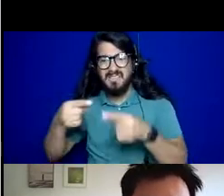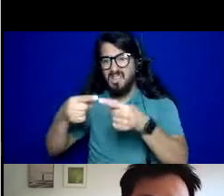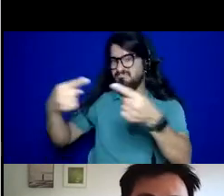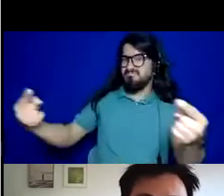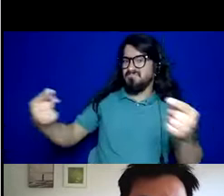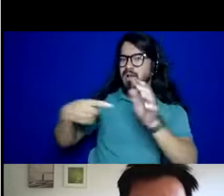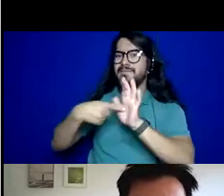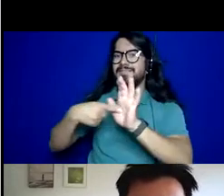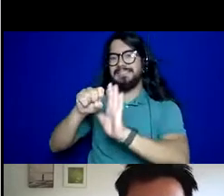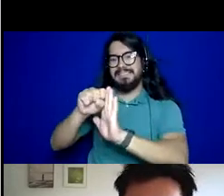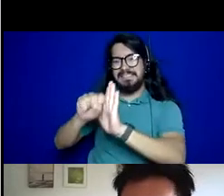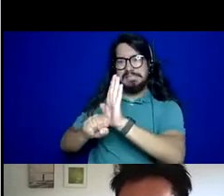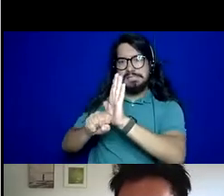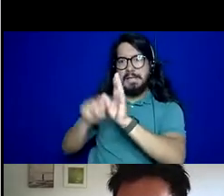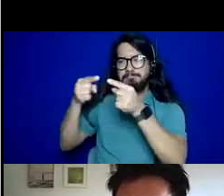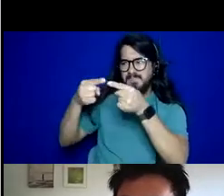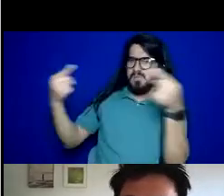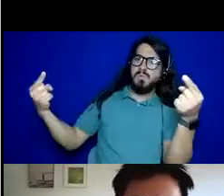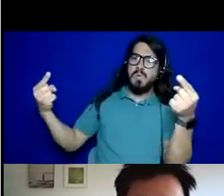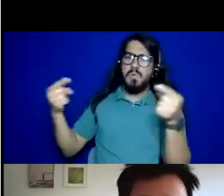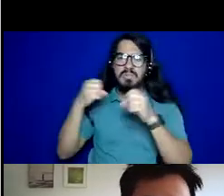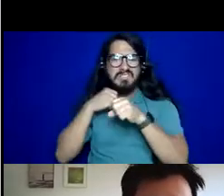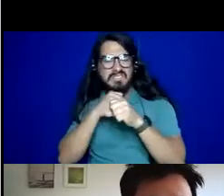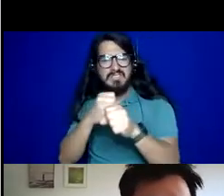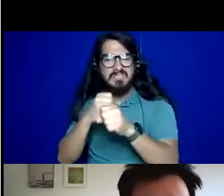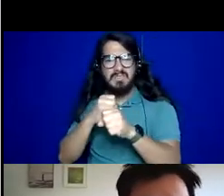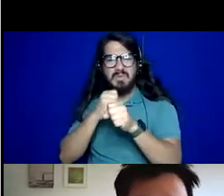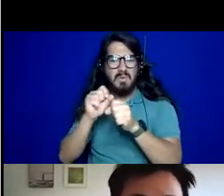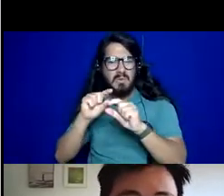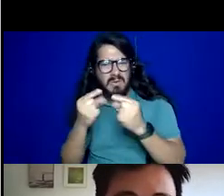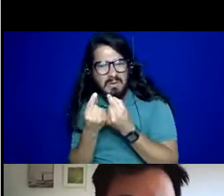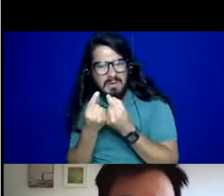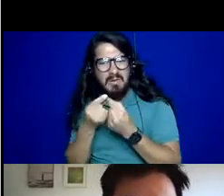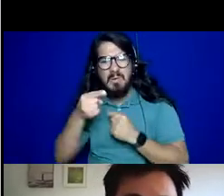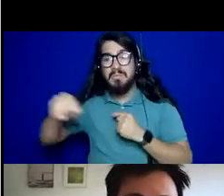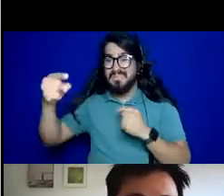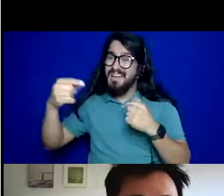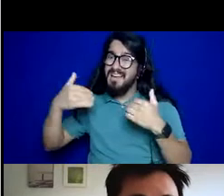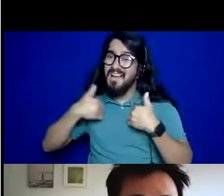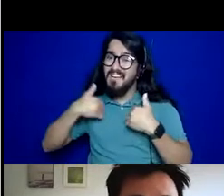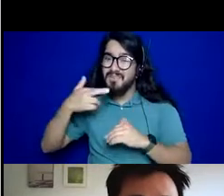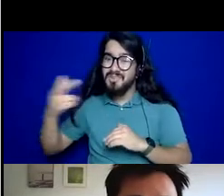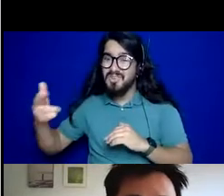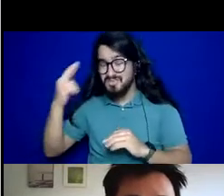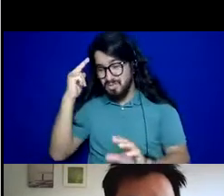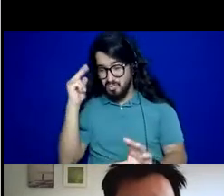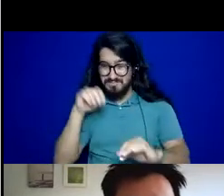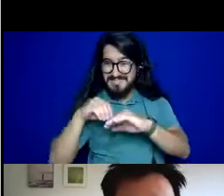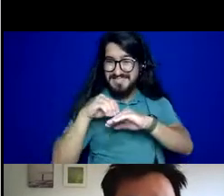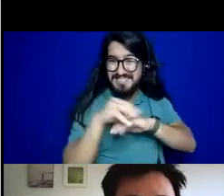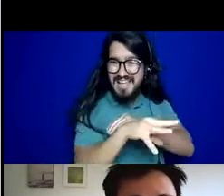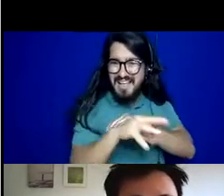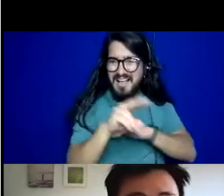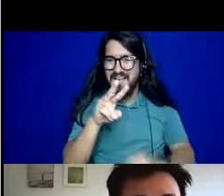like state opposition or security forces, they're more likely to have the resources to get viruses and malware on our